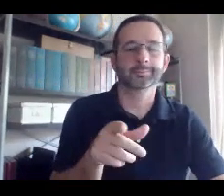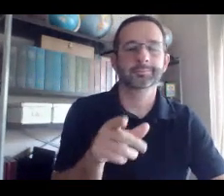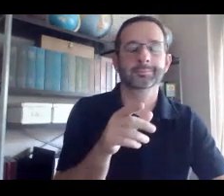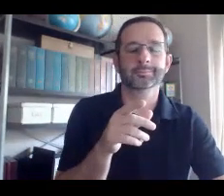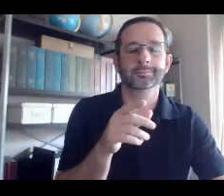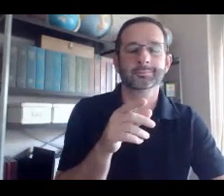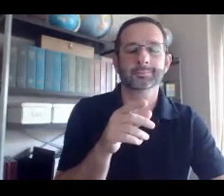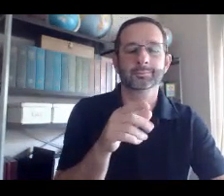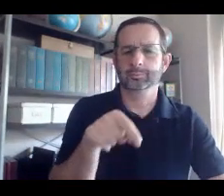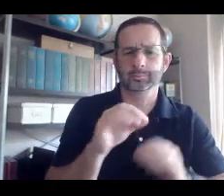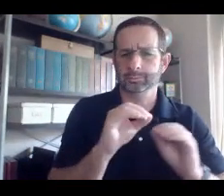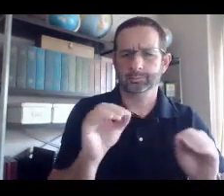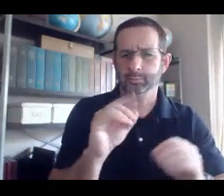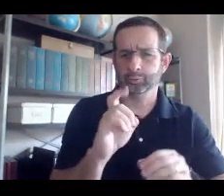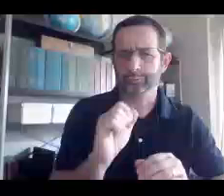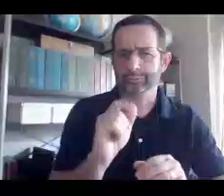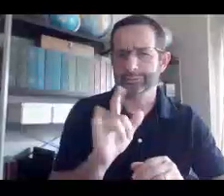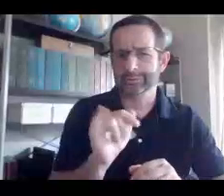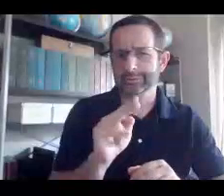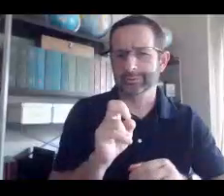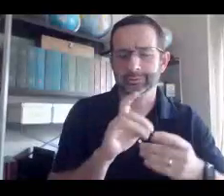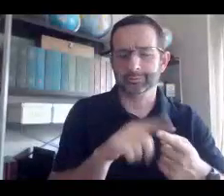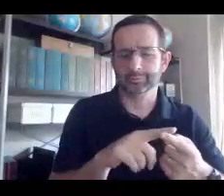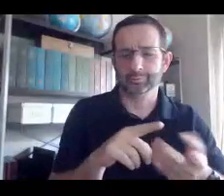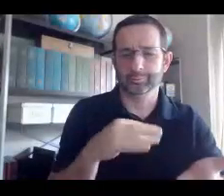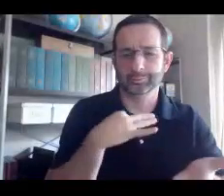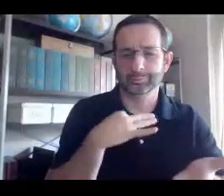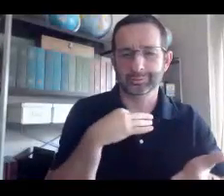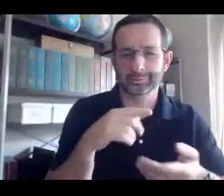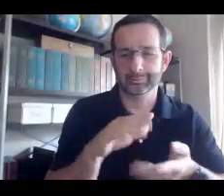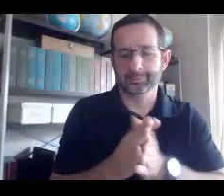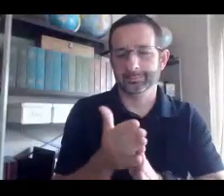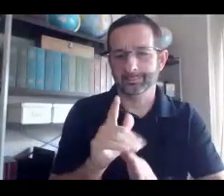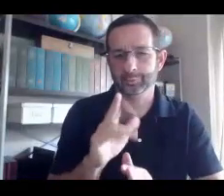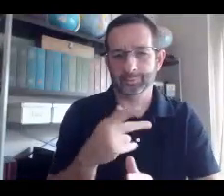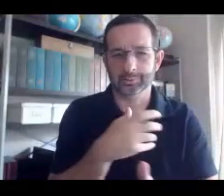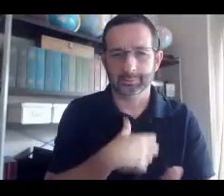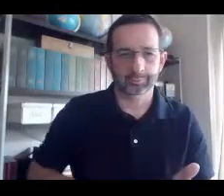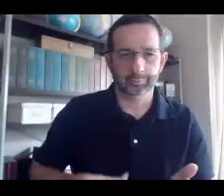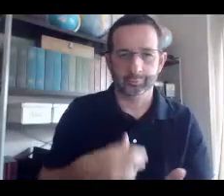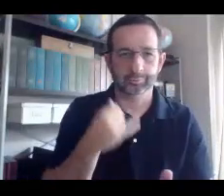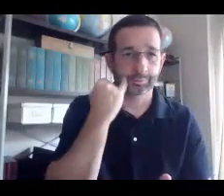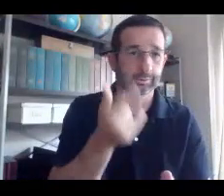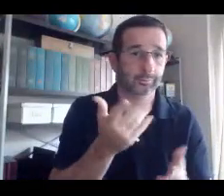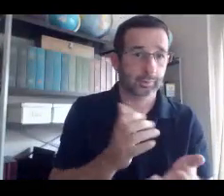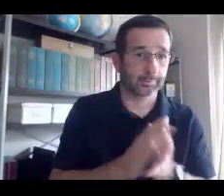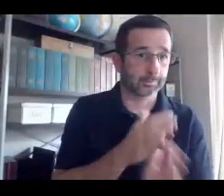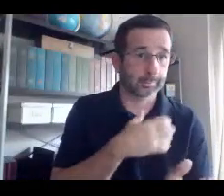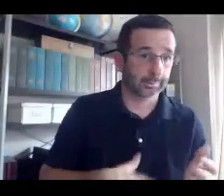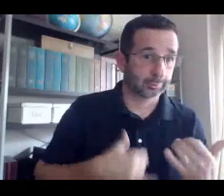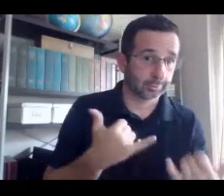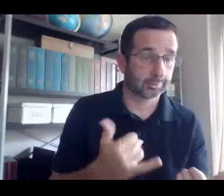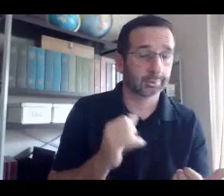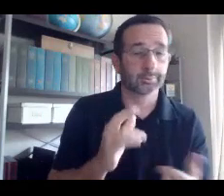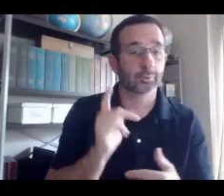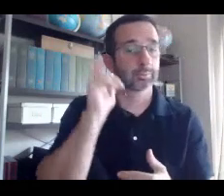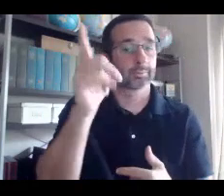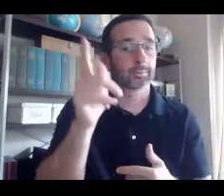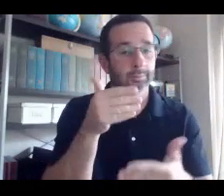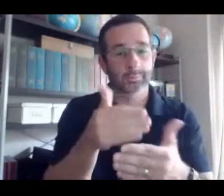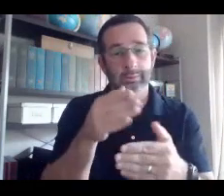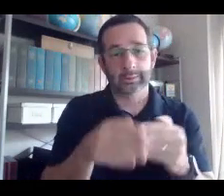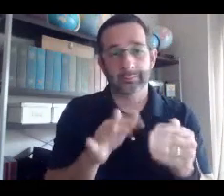Okay, thank you, Omar. Mm-hmm. Also, there is no deadline for applying to become an ambassador. So if